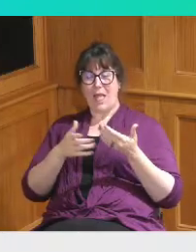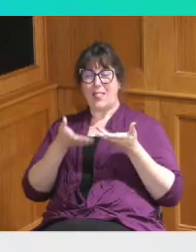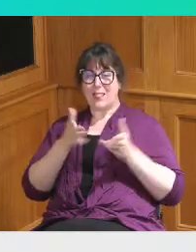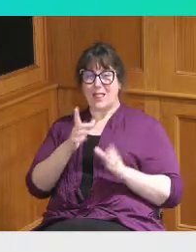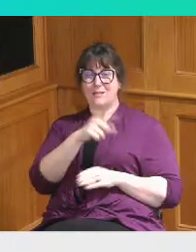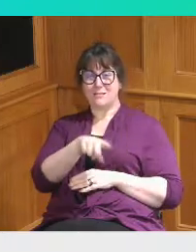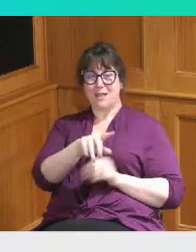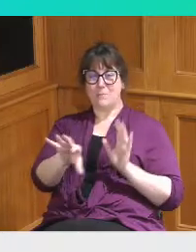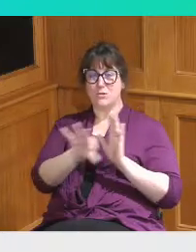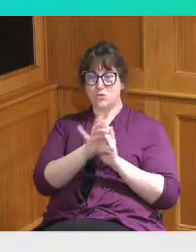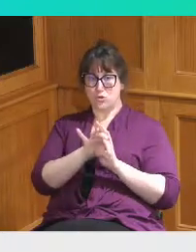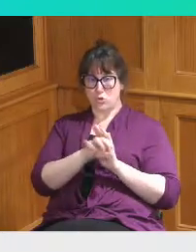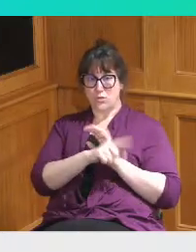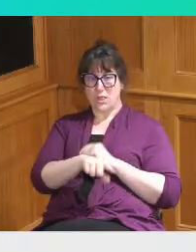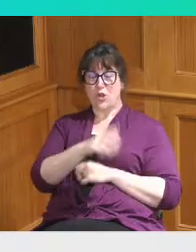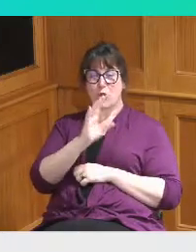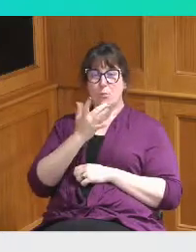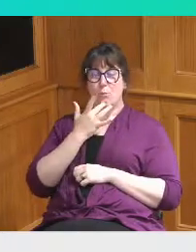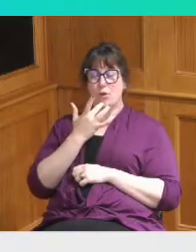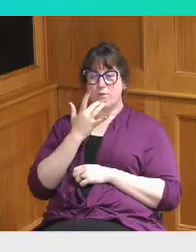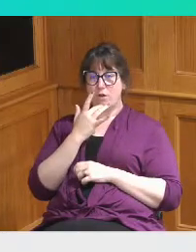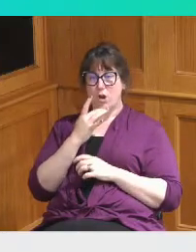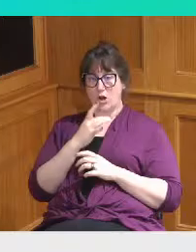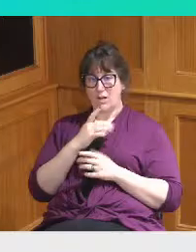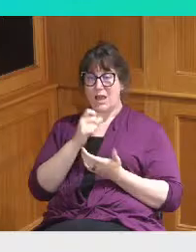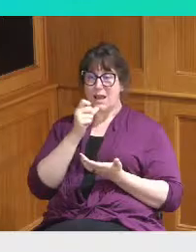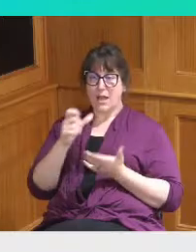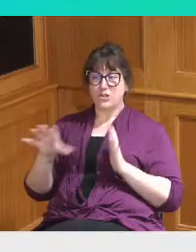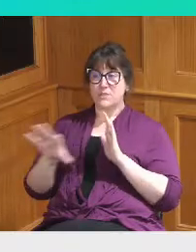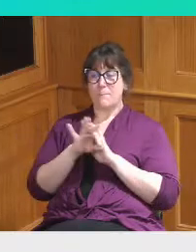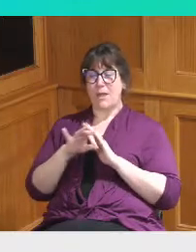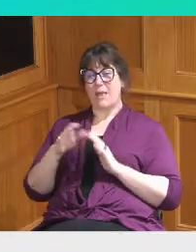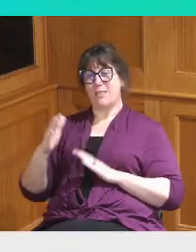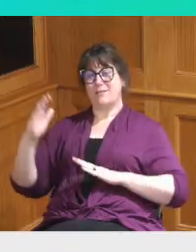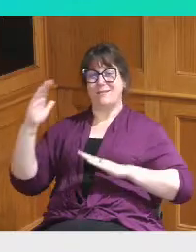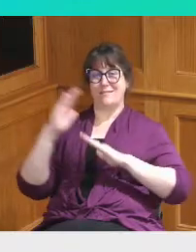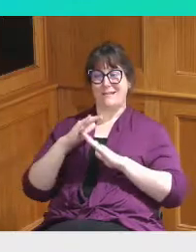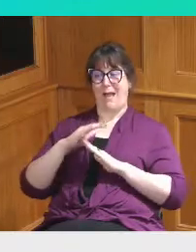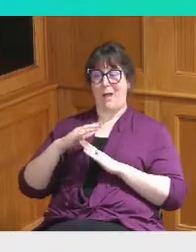choose their preferred development and not just selecting the highest bidder for the property.